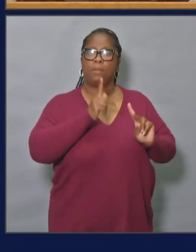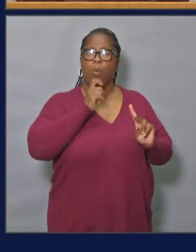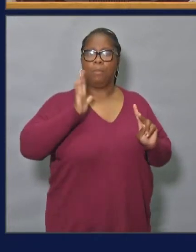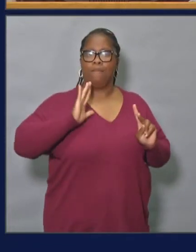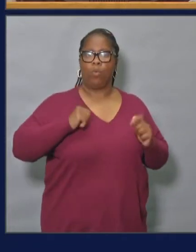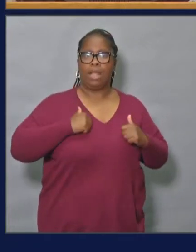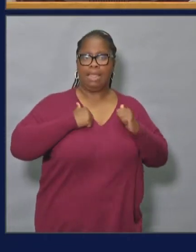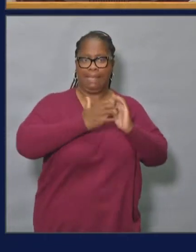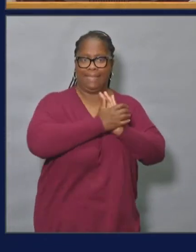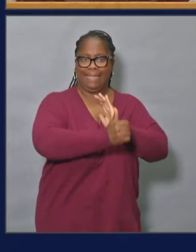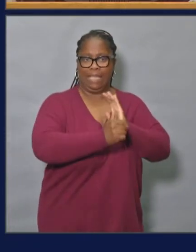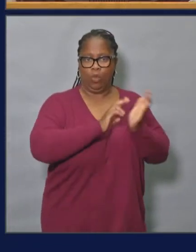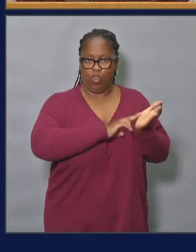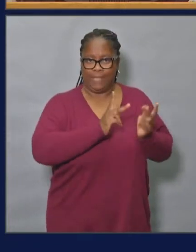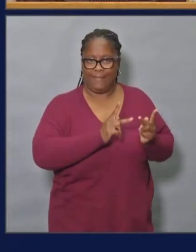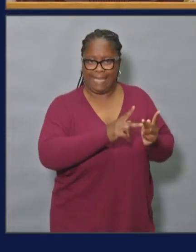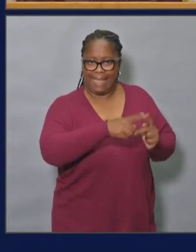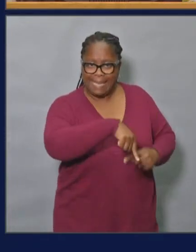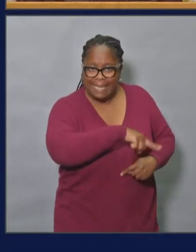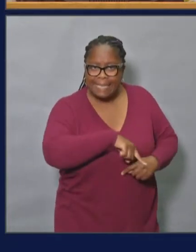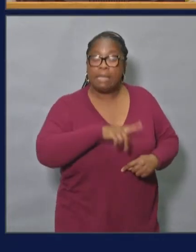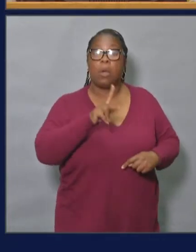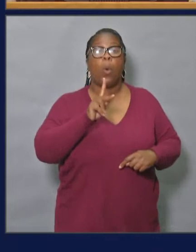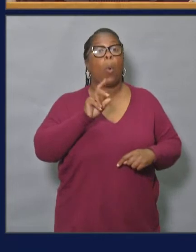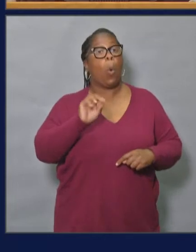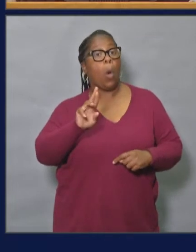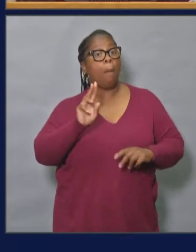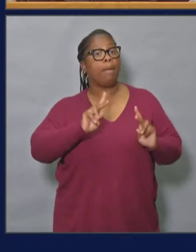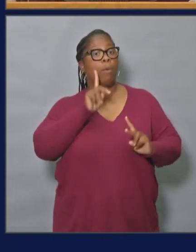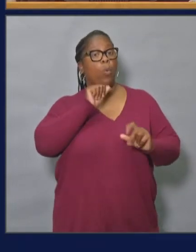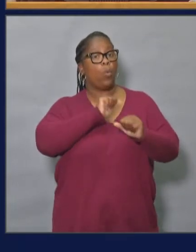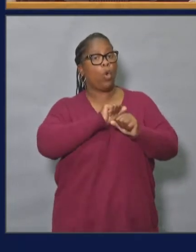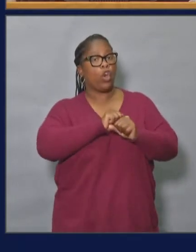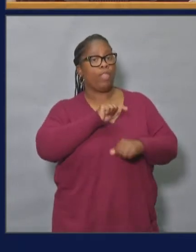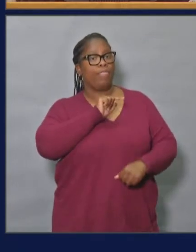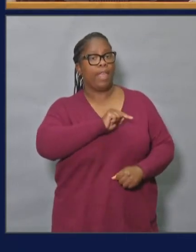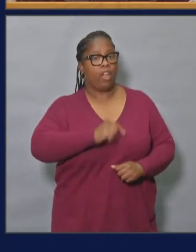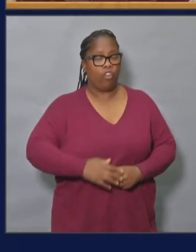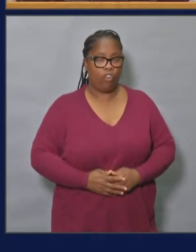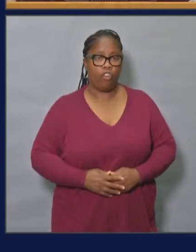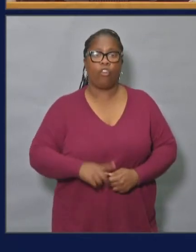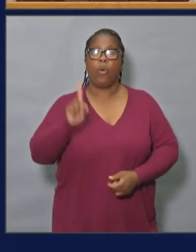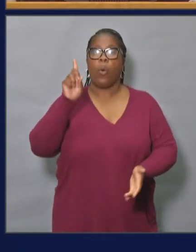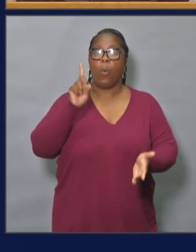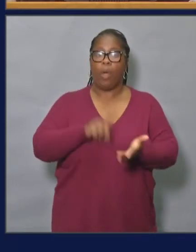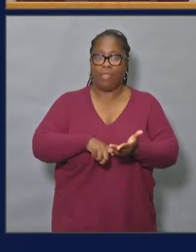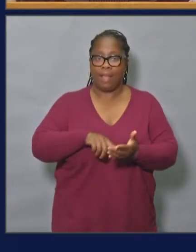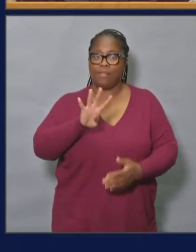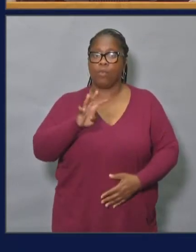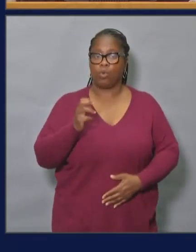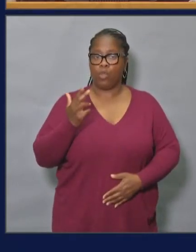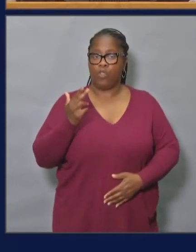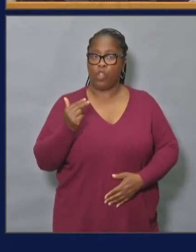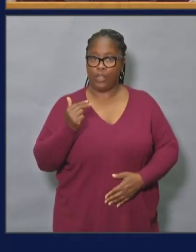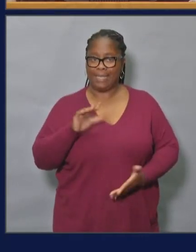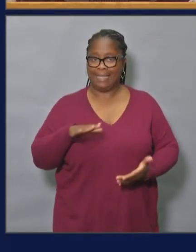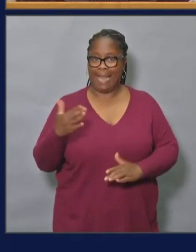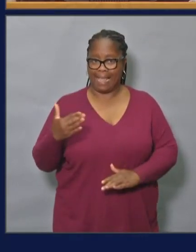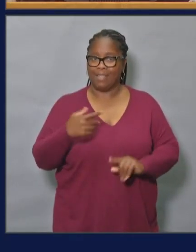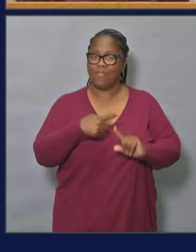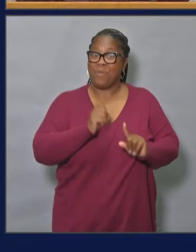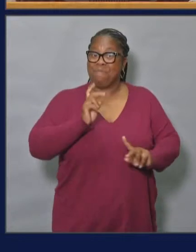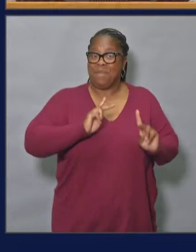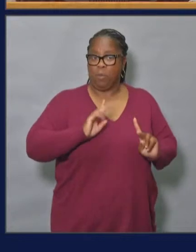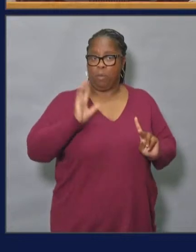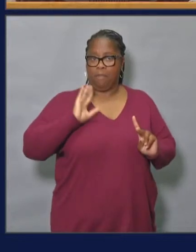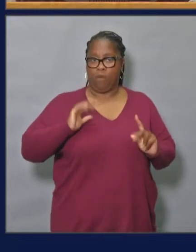nursing facilities and the people who worked in these facilities. For the 1,413 deaths among residents where